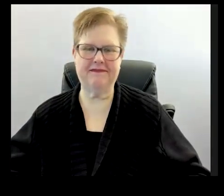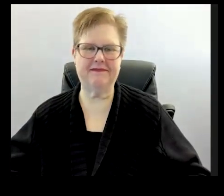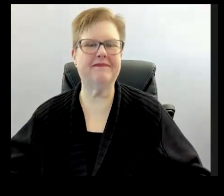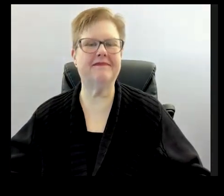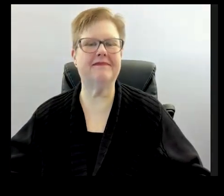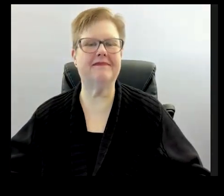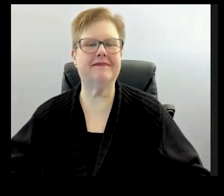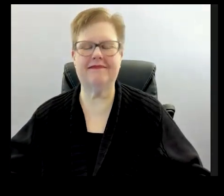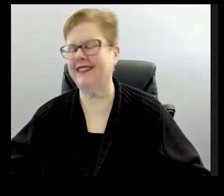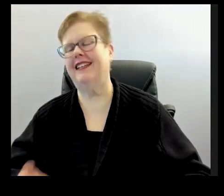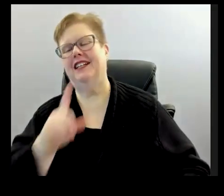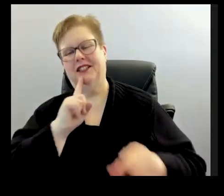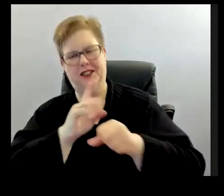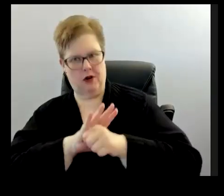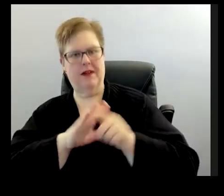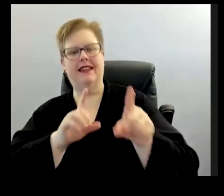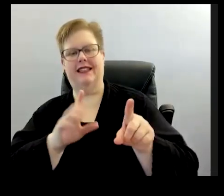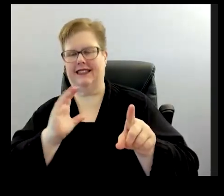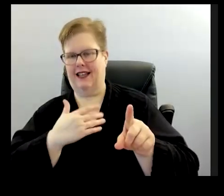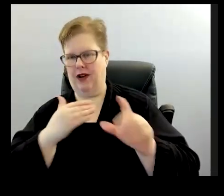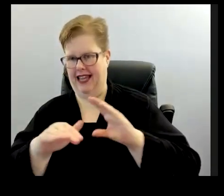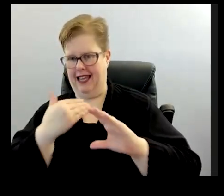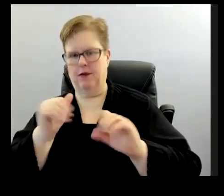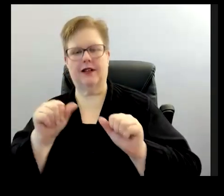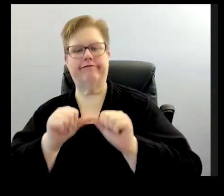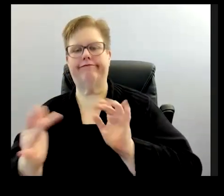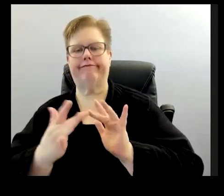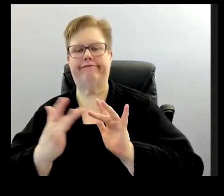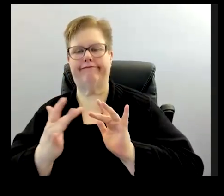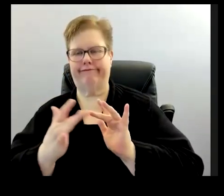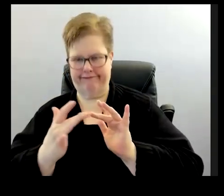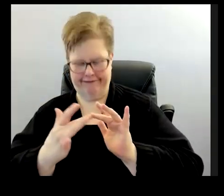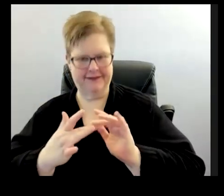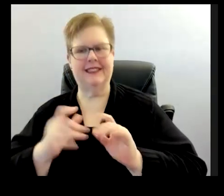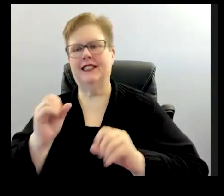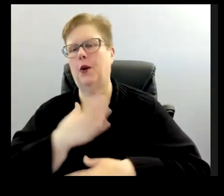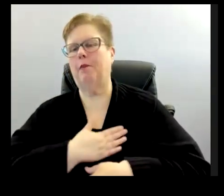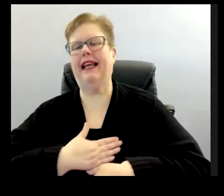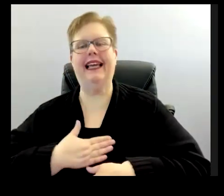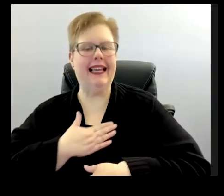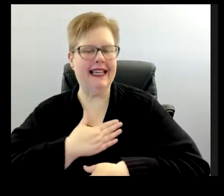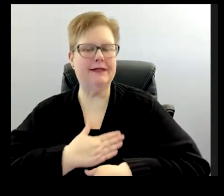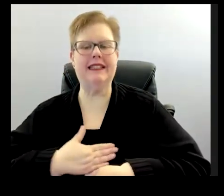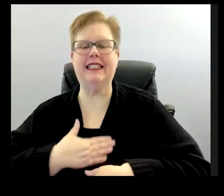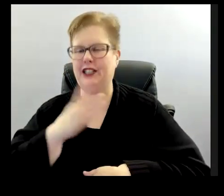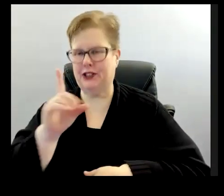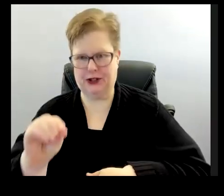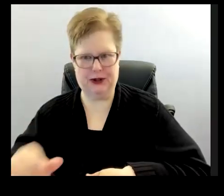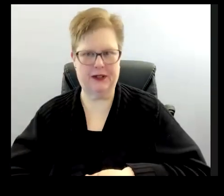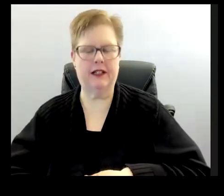And as promised, this is the email where you can continue to reach out to us. So please, please